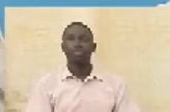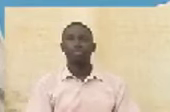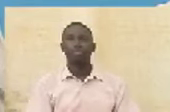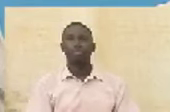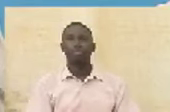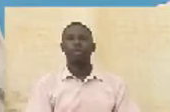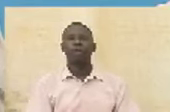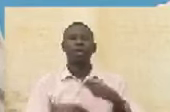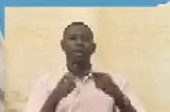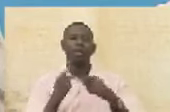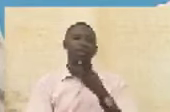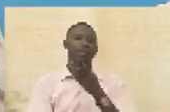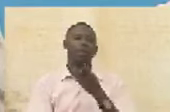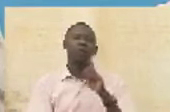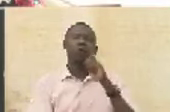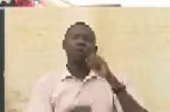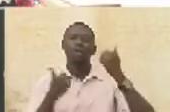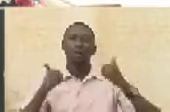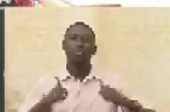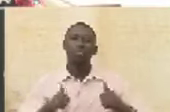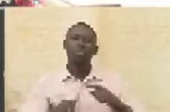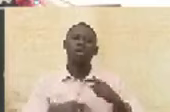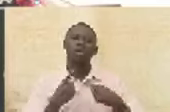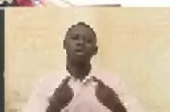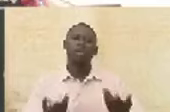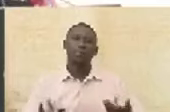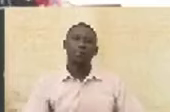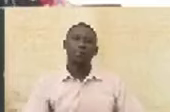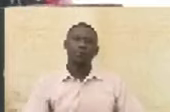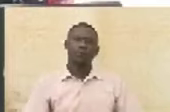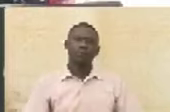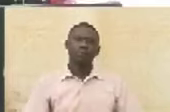And after that, what happened?